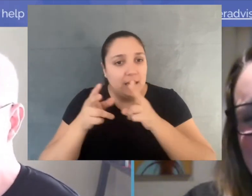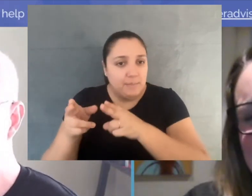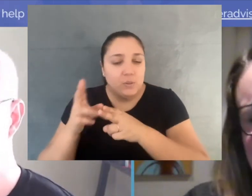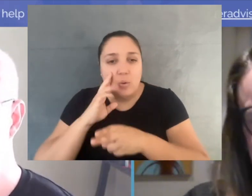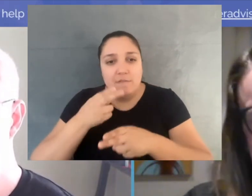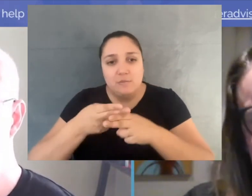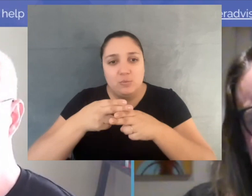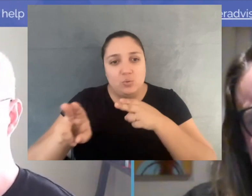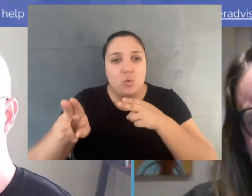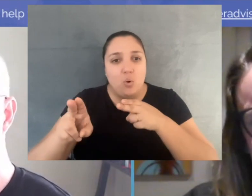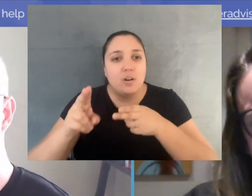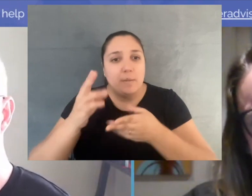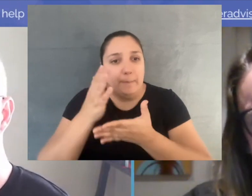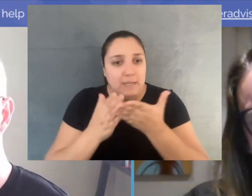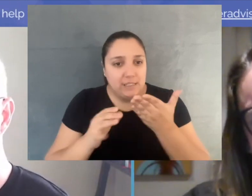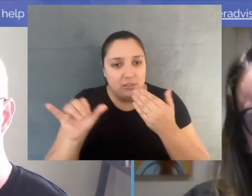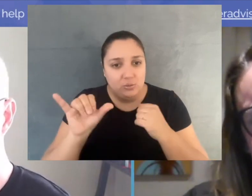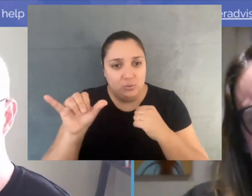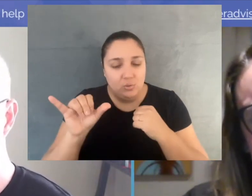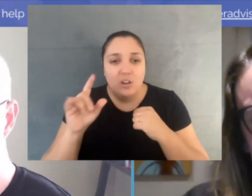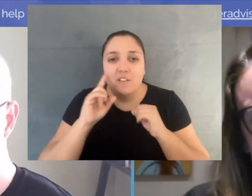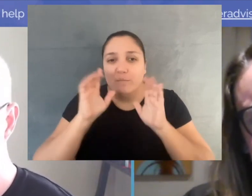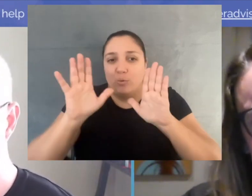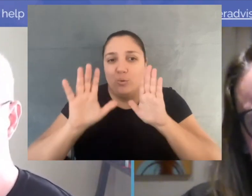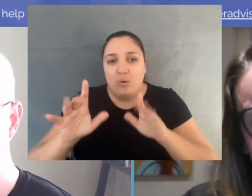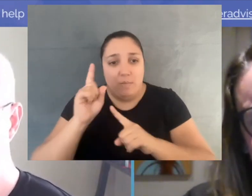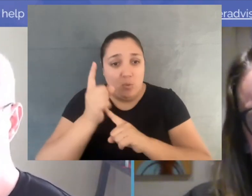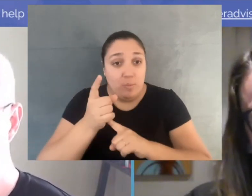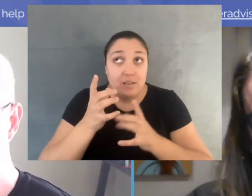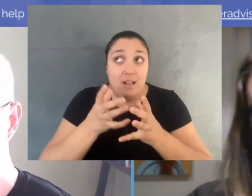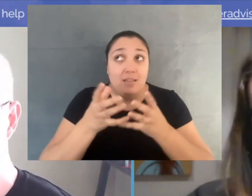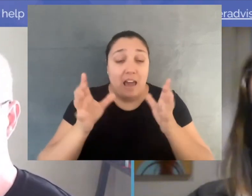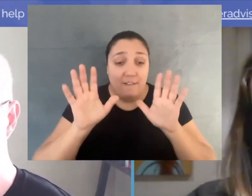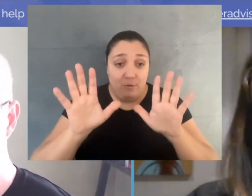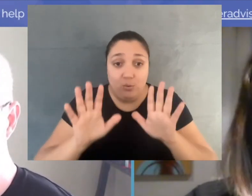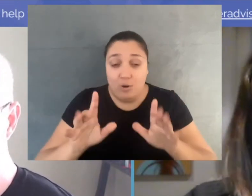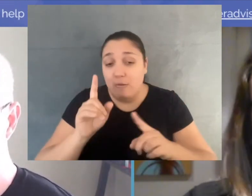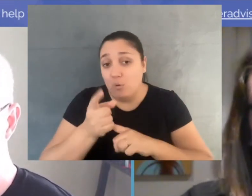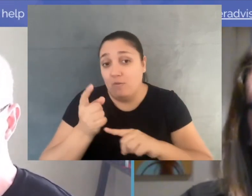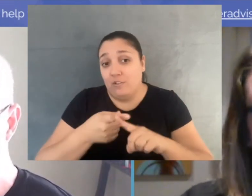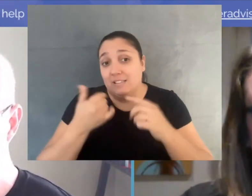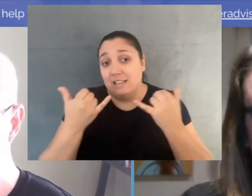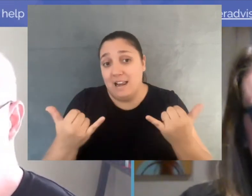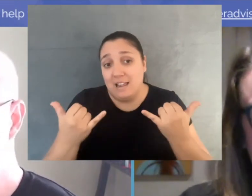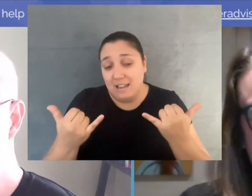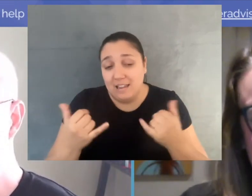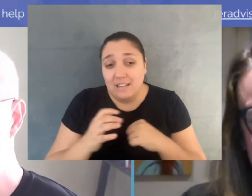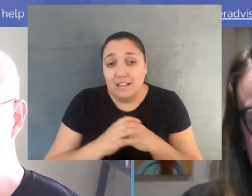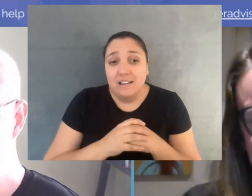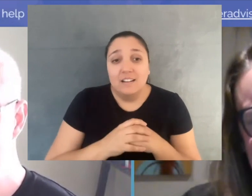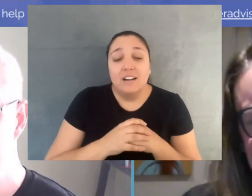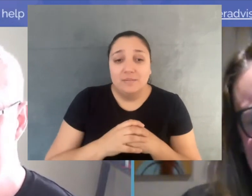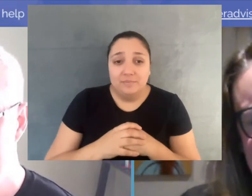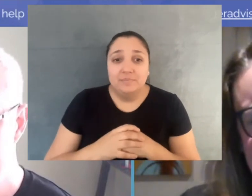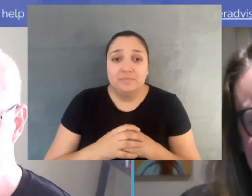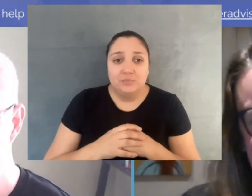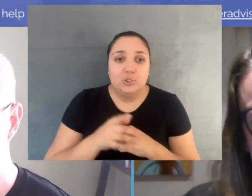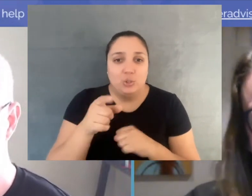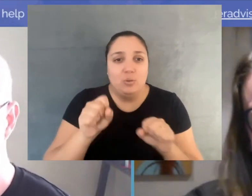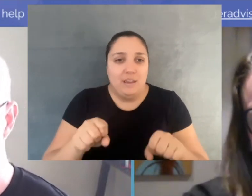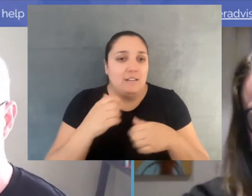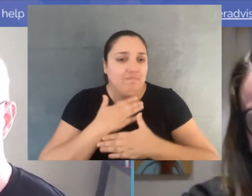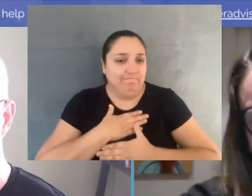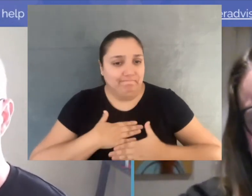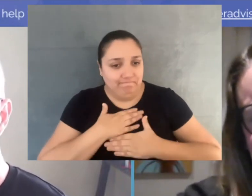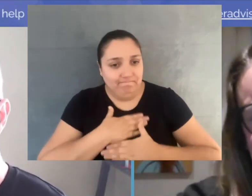of clips from each one of these. So there'll be some short pieces of great moments here. There were a lot of great moments in today's